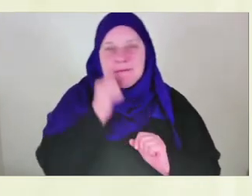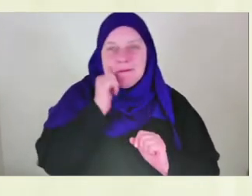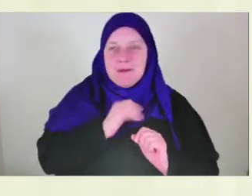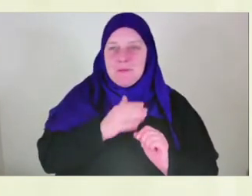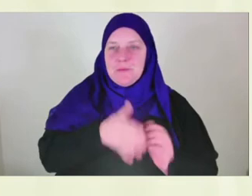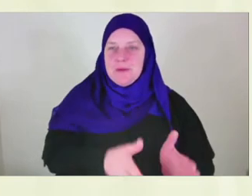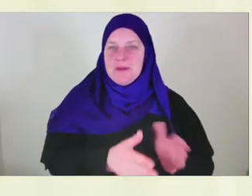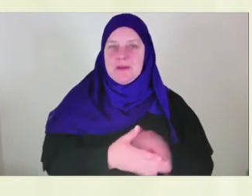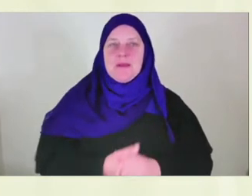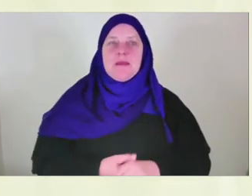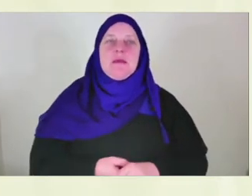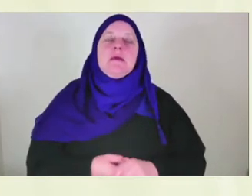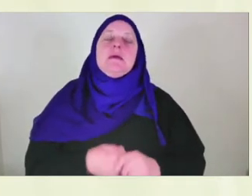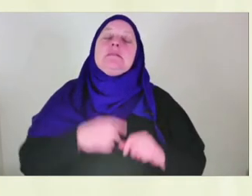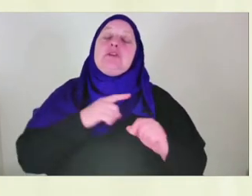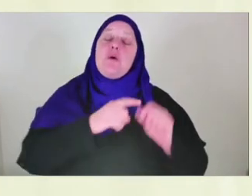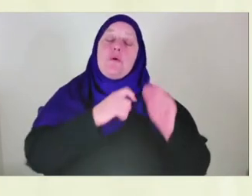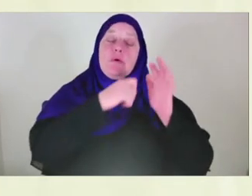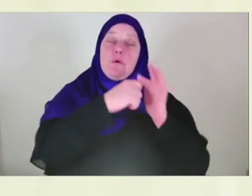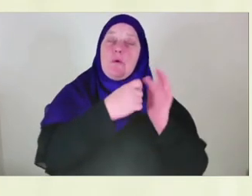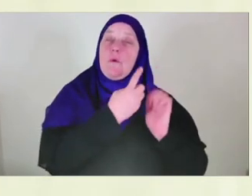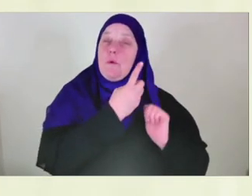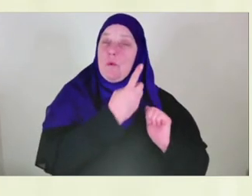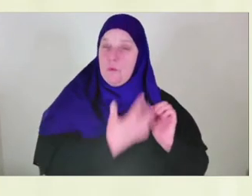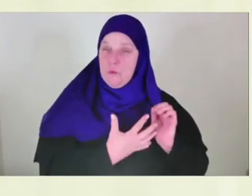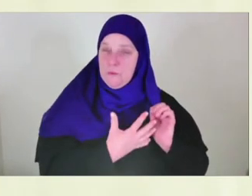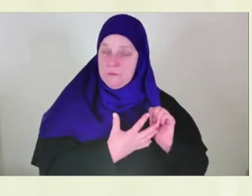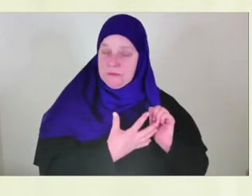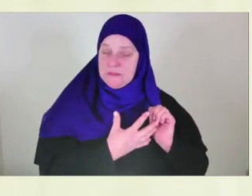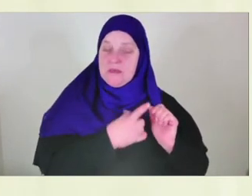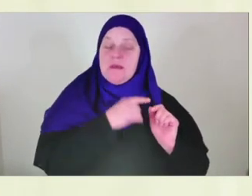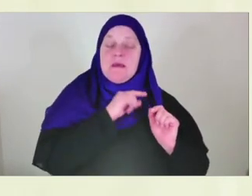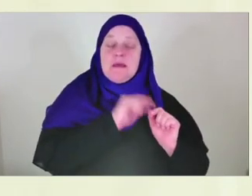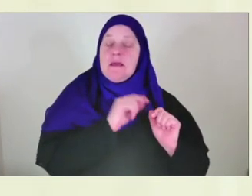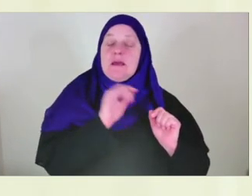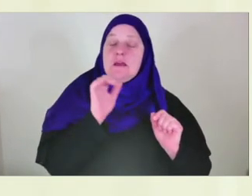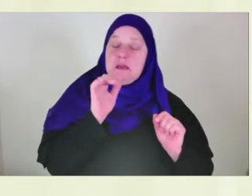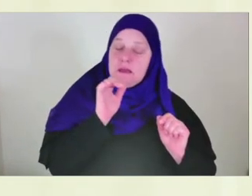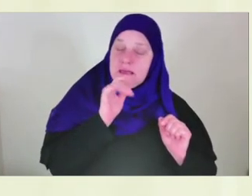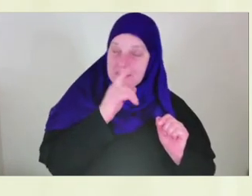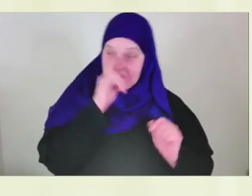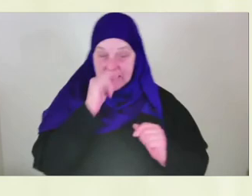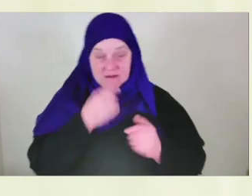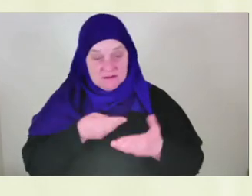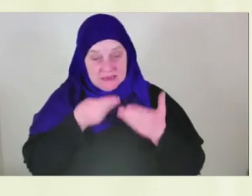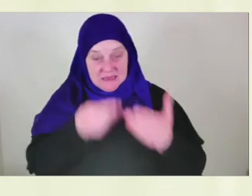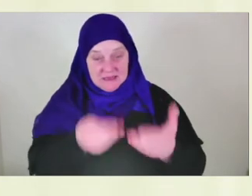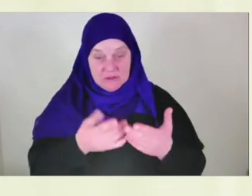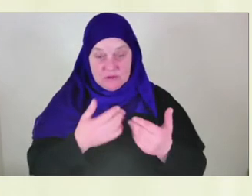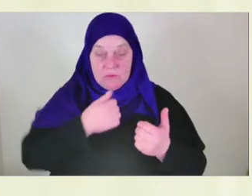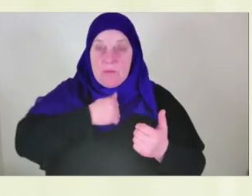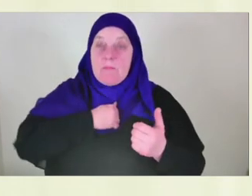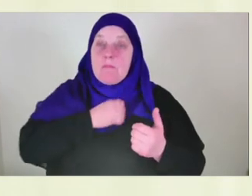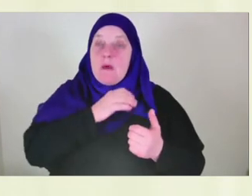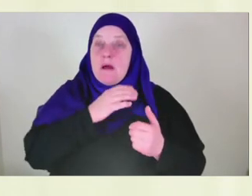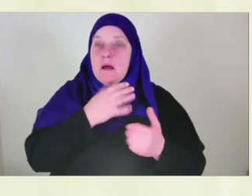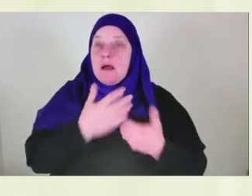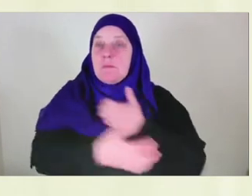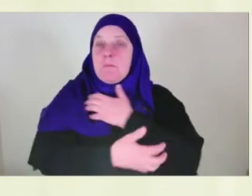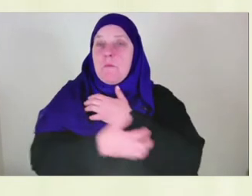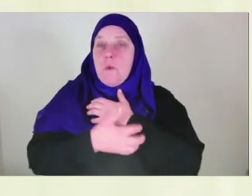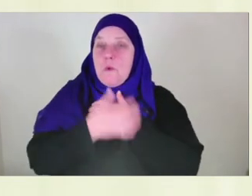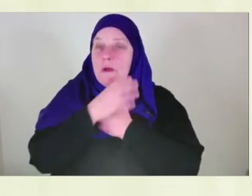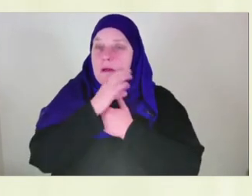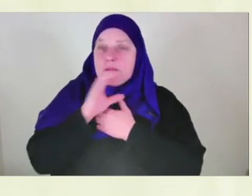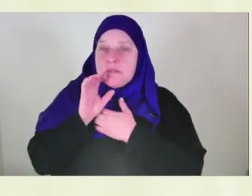to be given specifically and dealt with according to the way the marja'i says. So if someone,